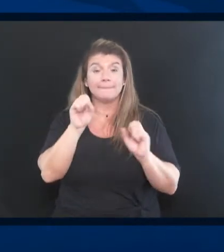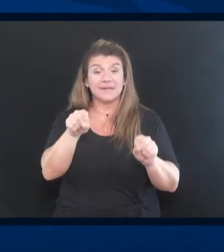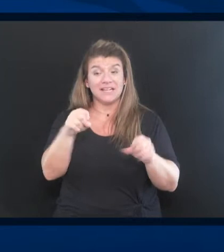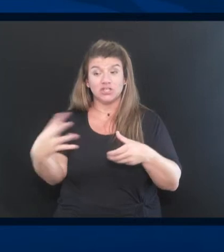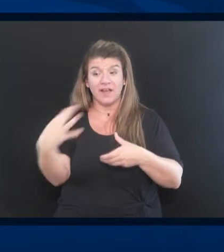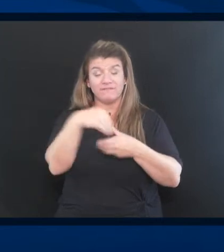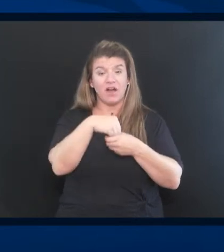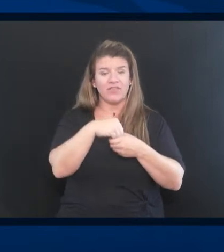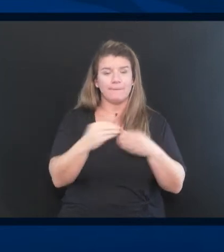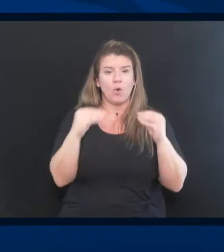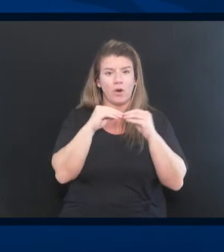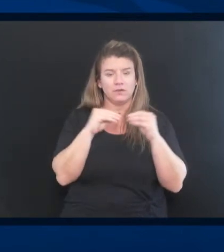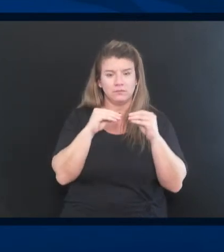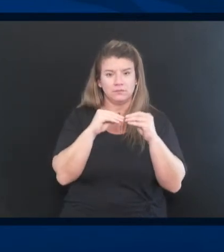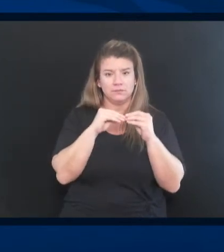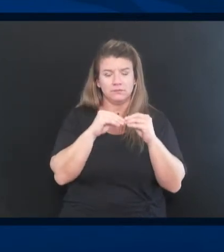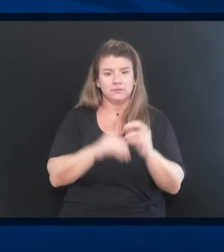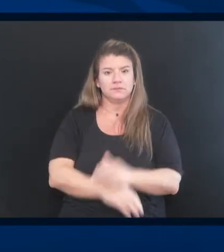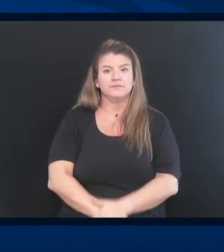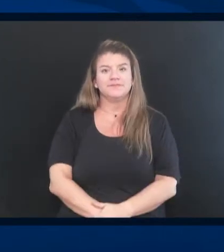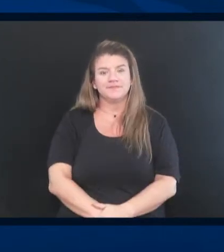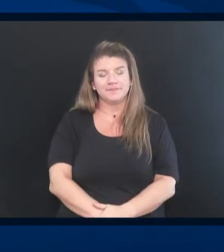involving them more.